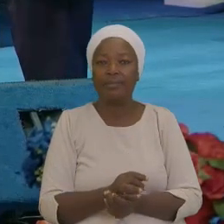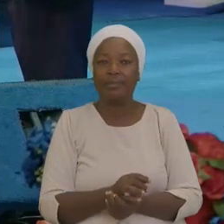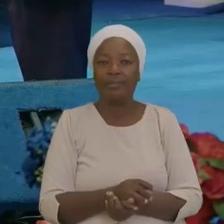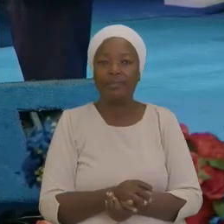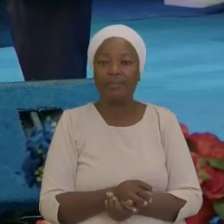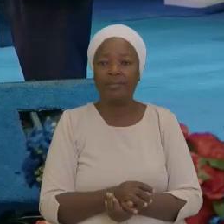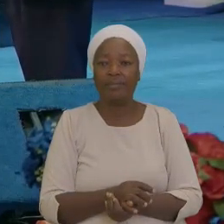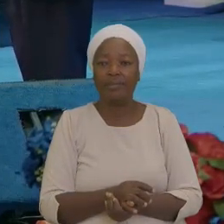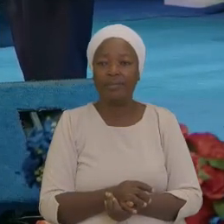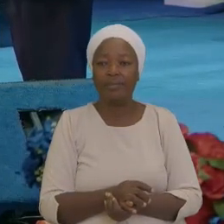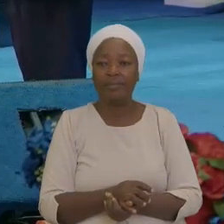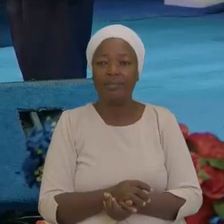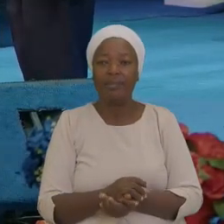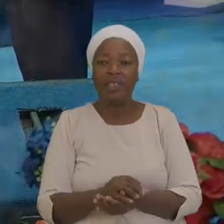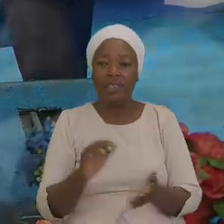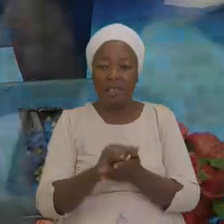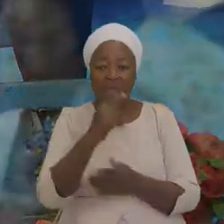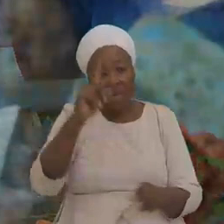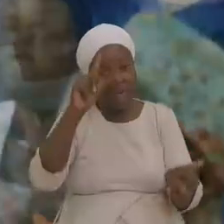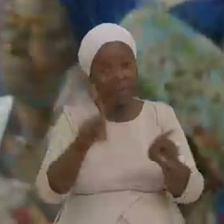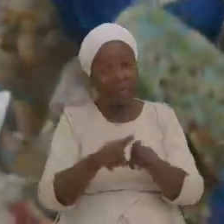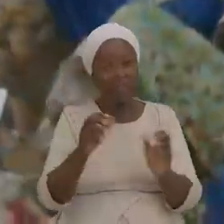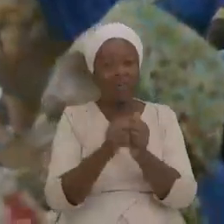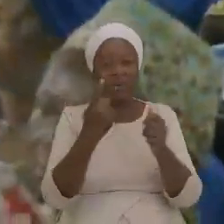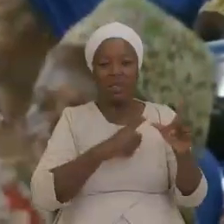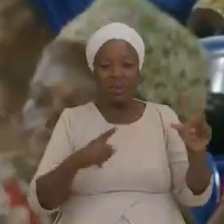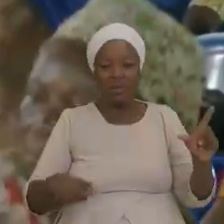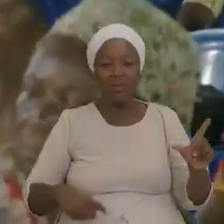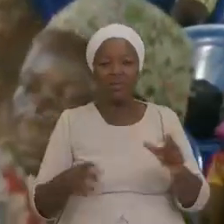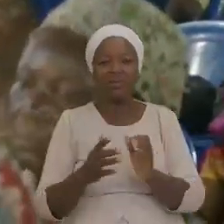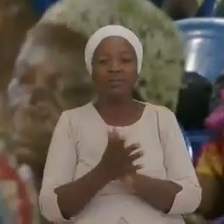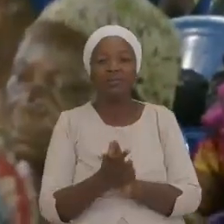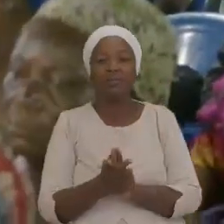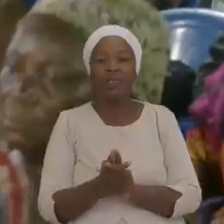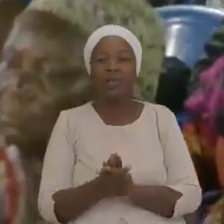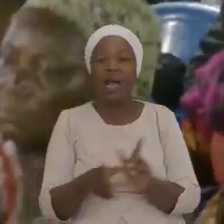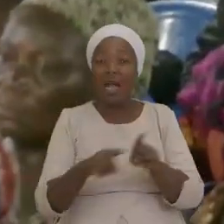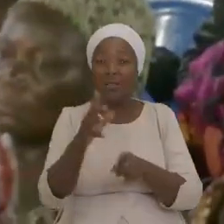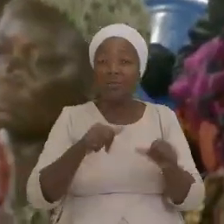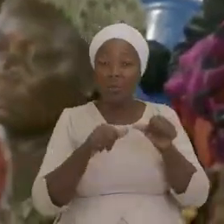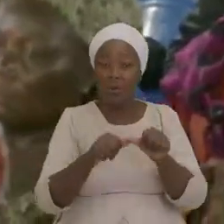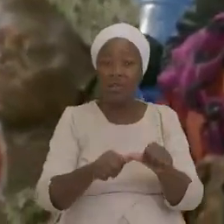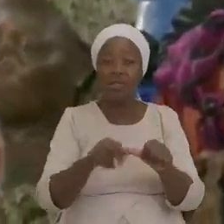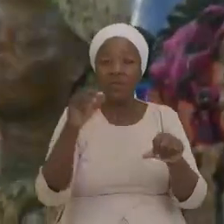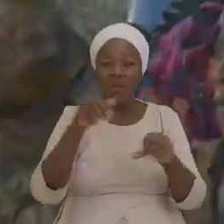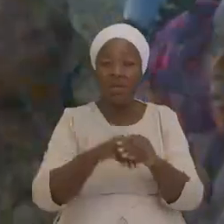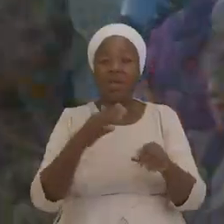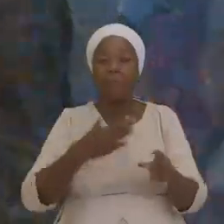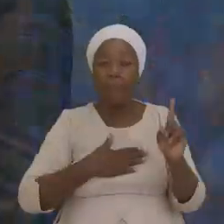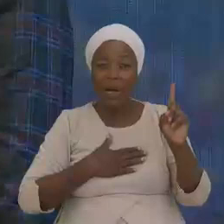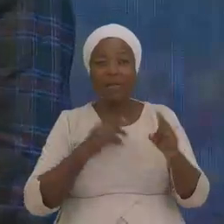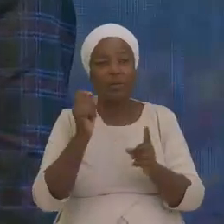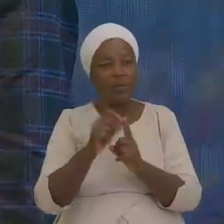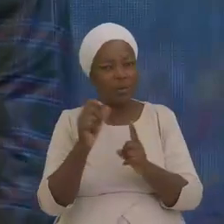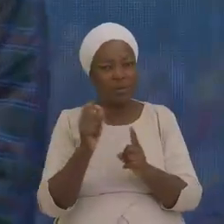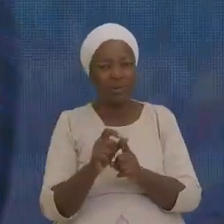There's a pact. There's an agreement with the Lord. As you continue in my word,